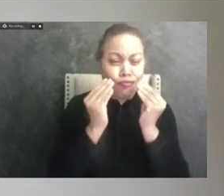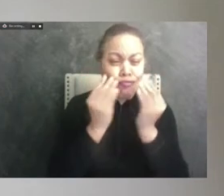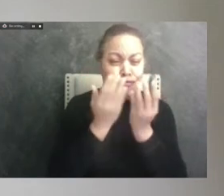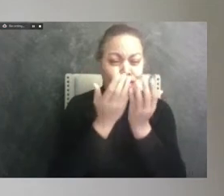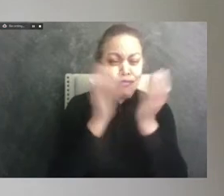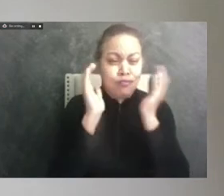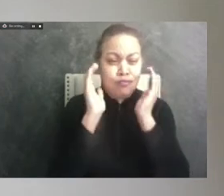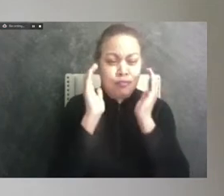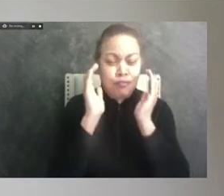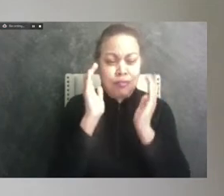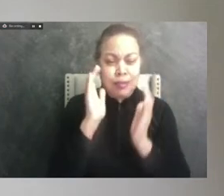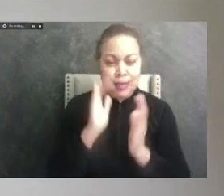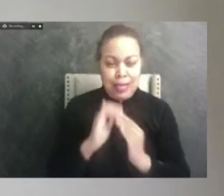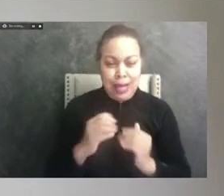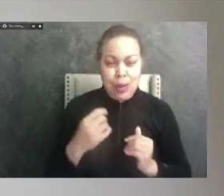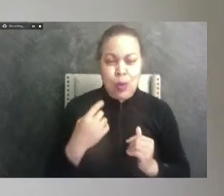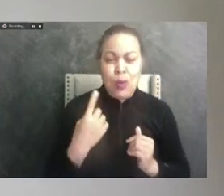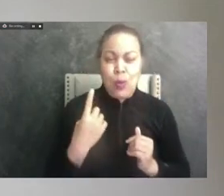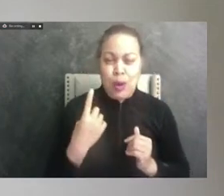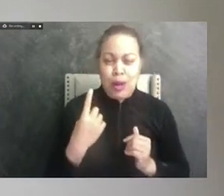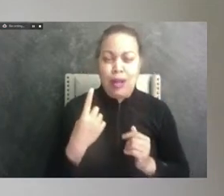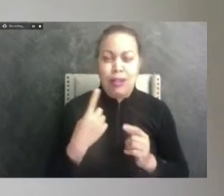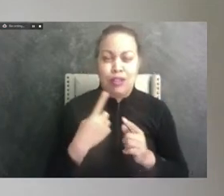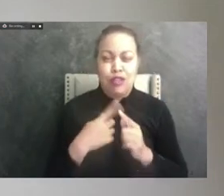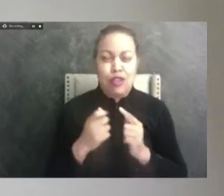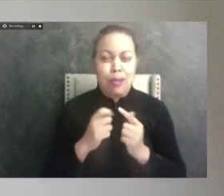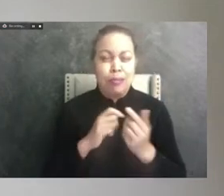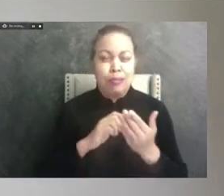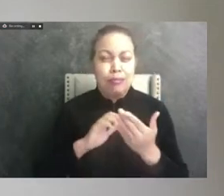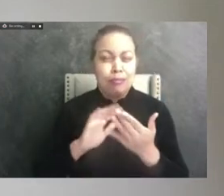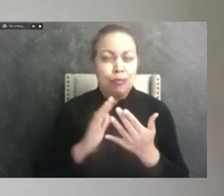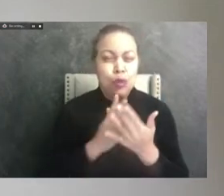the one made of sheet music,